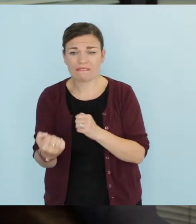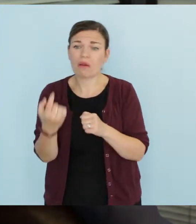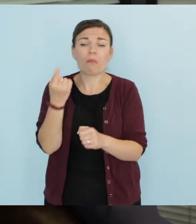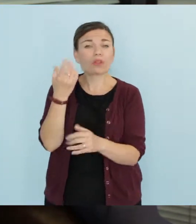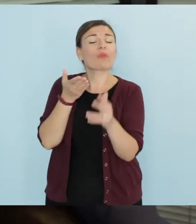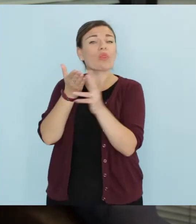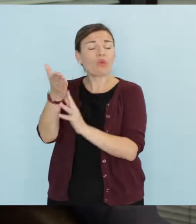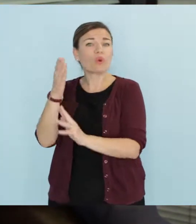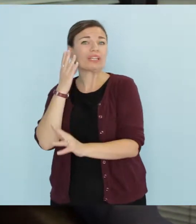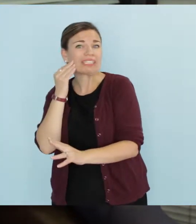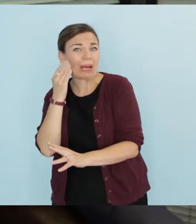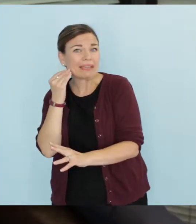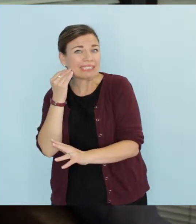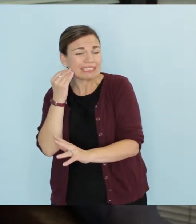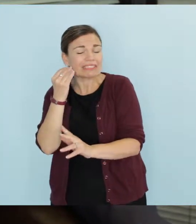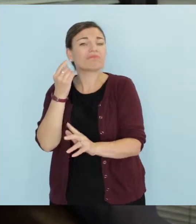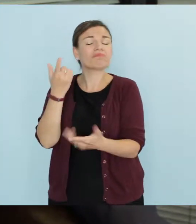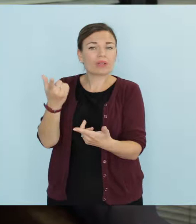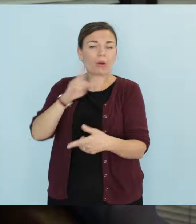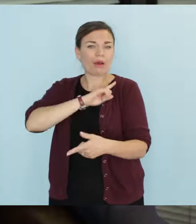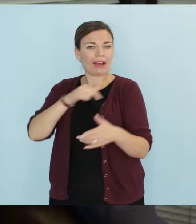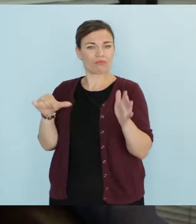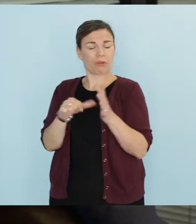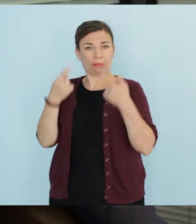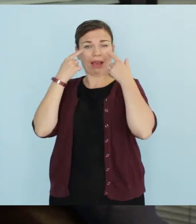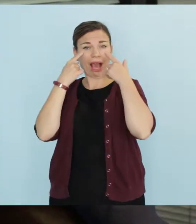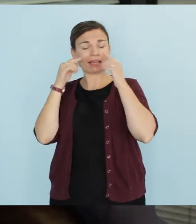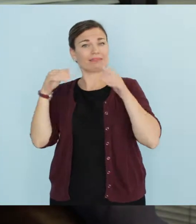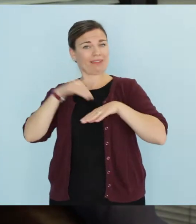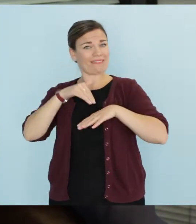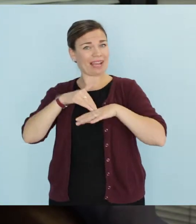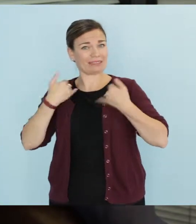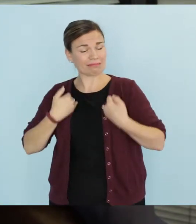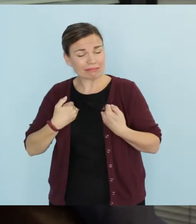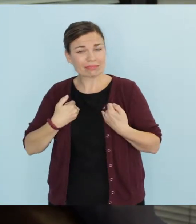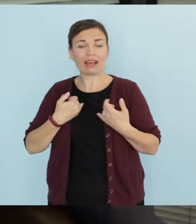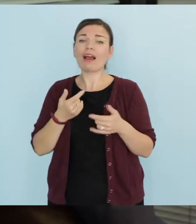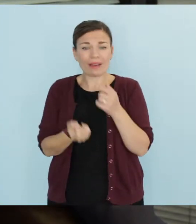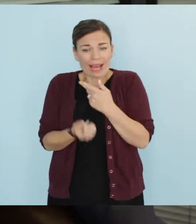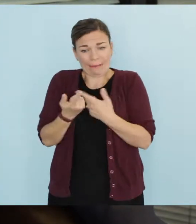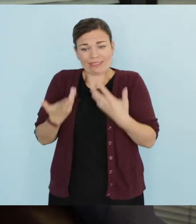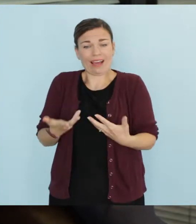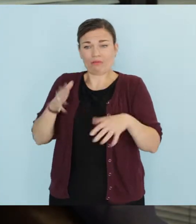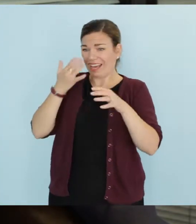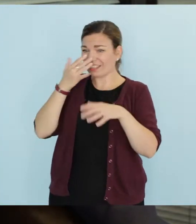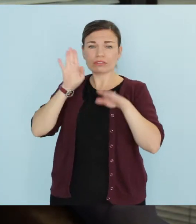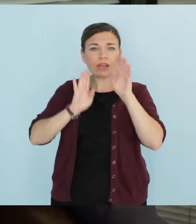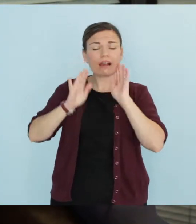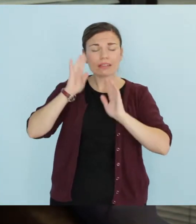things like diabetes, causing problems with eyesight, and that's happening in younger and younger